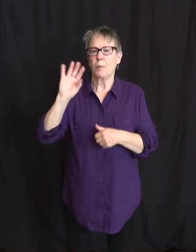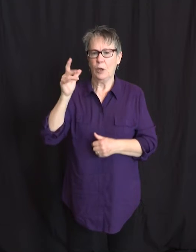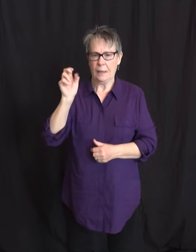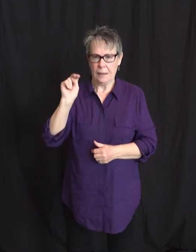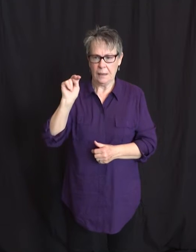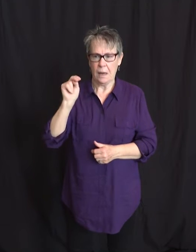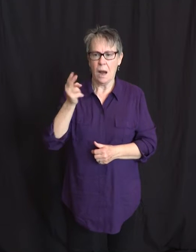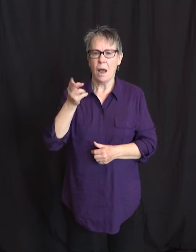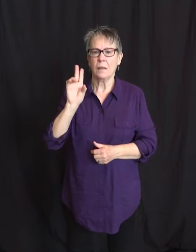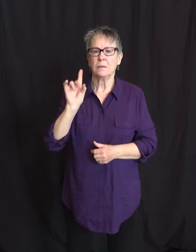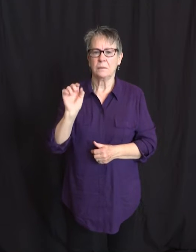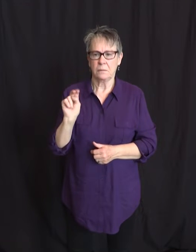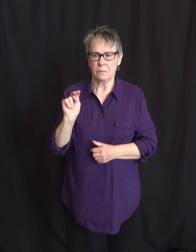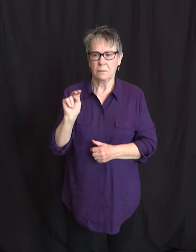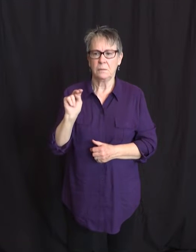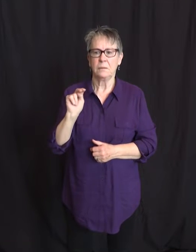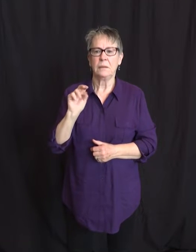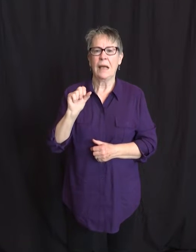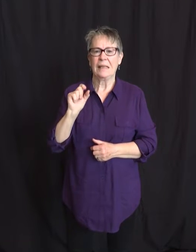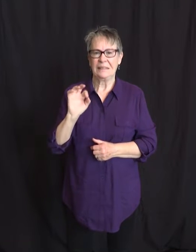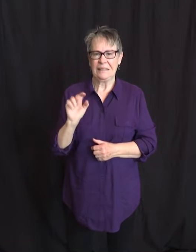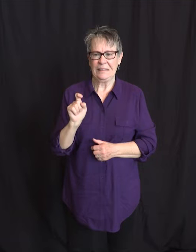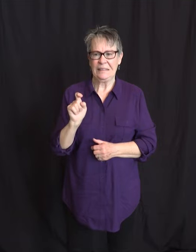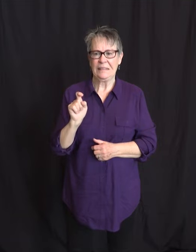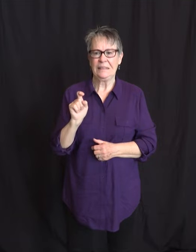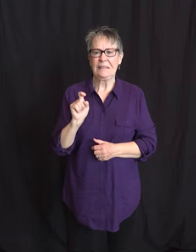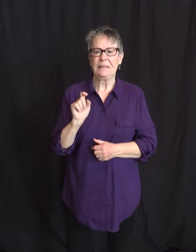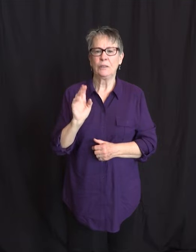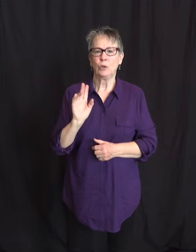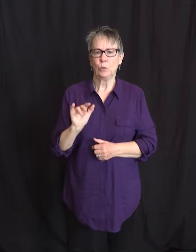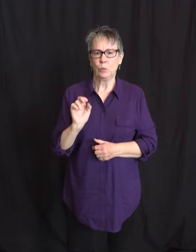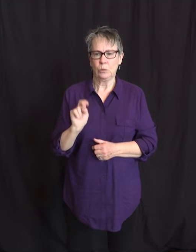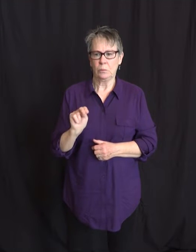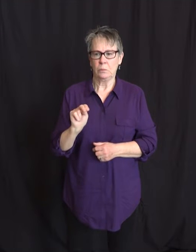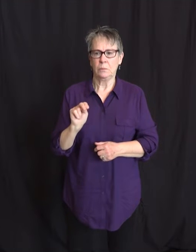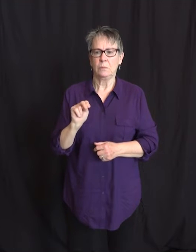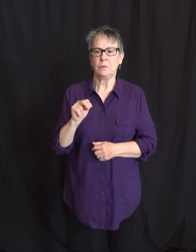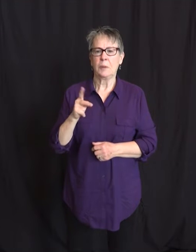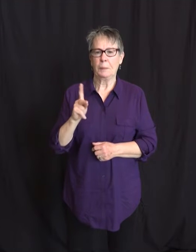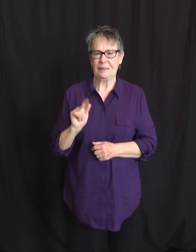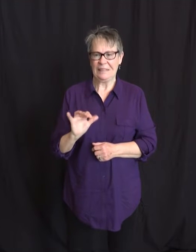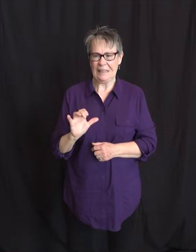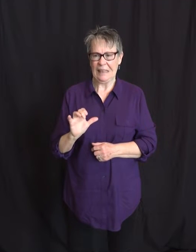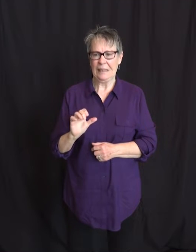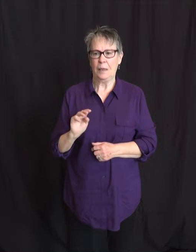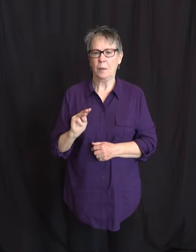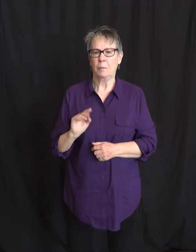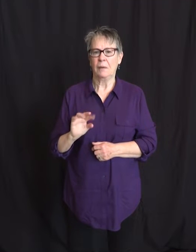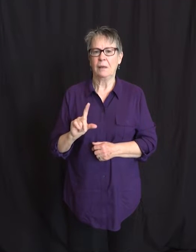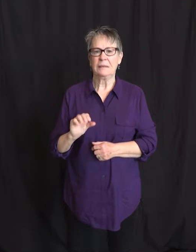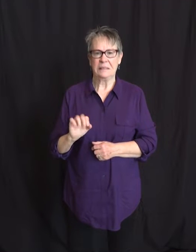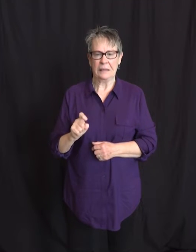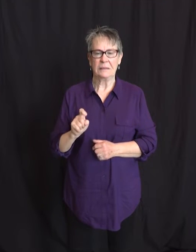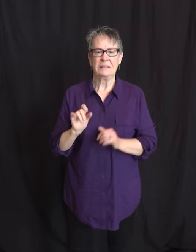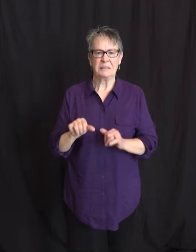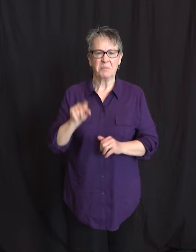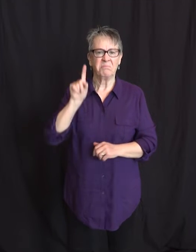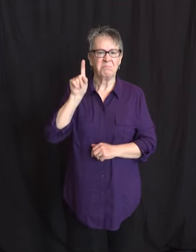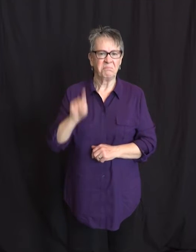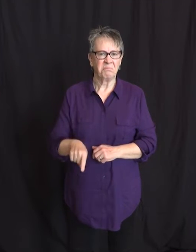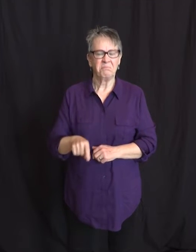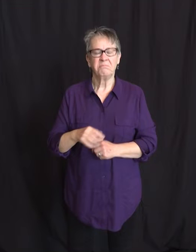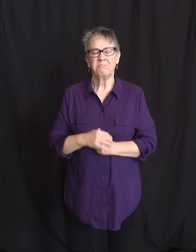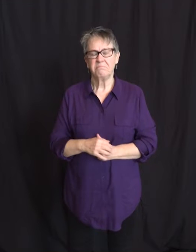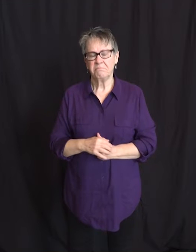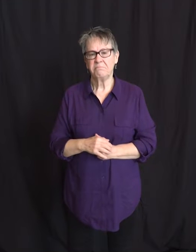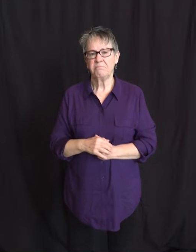Essex, Union, Passaic, and Middlesex continue to have the big bulk of them. The racial data is consistent and troubling,